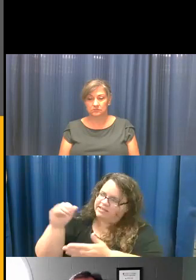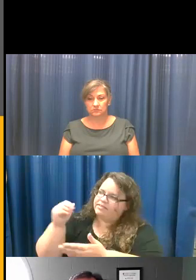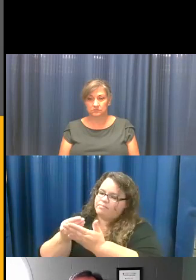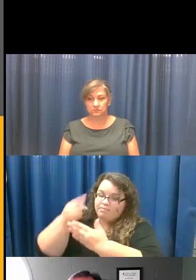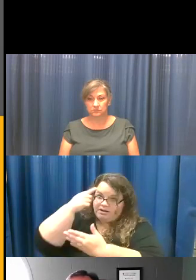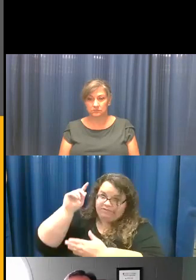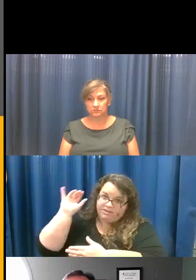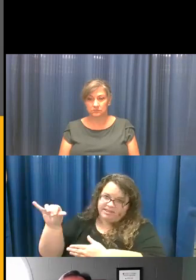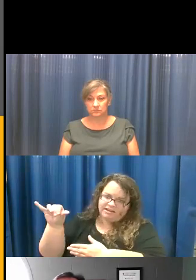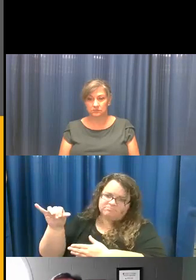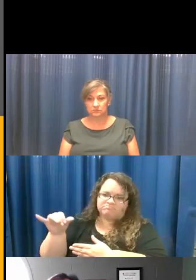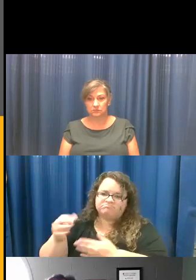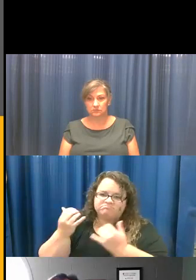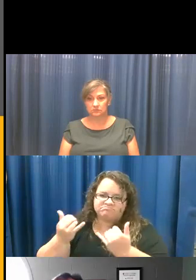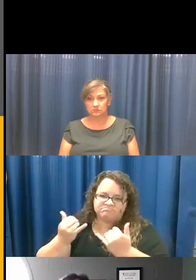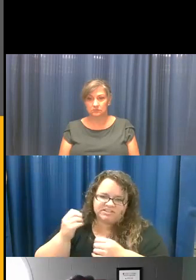Pikes Peak